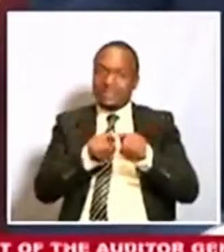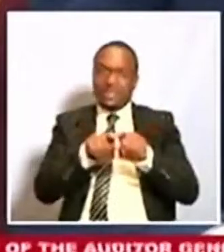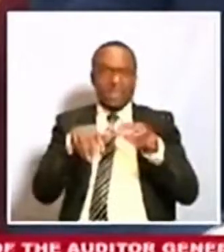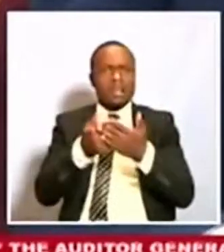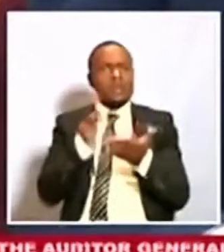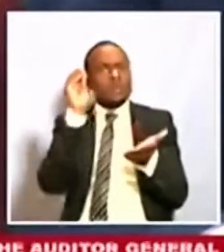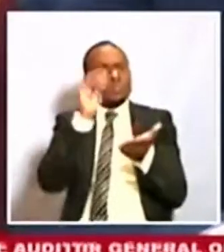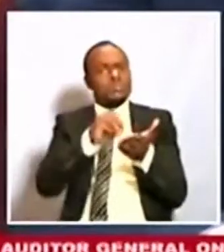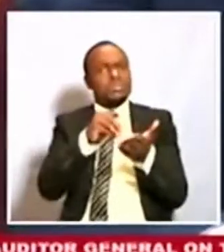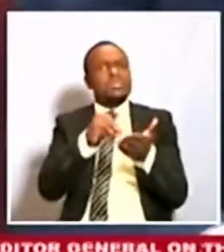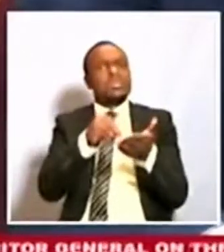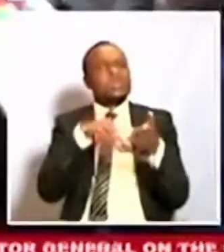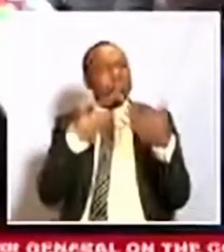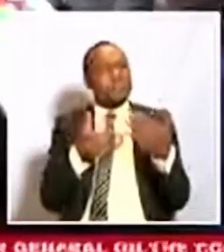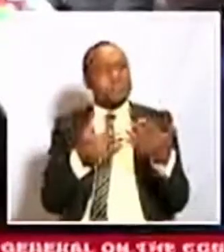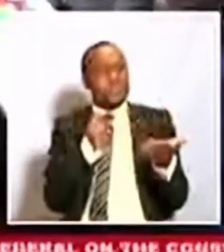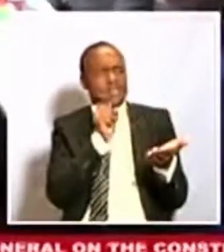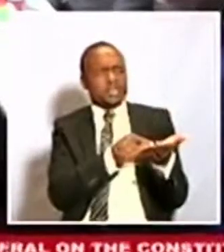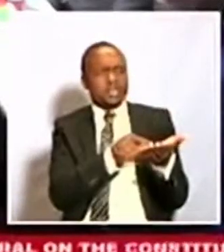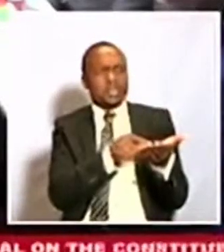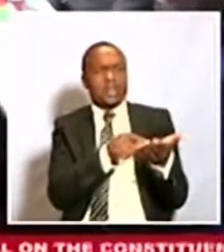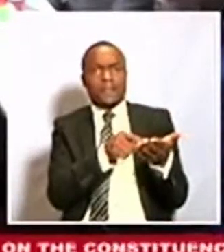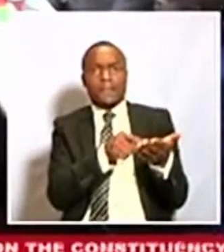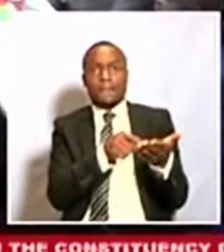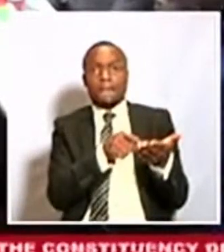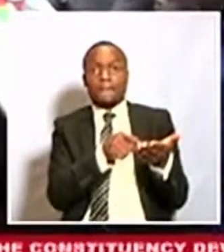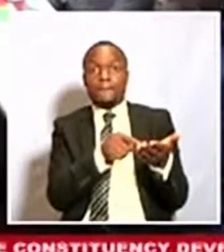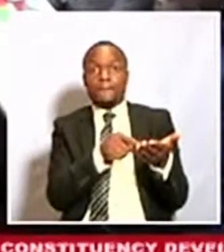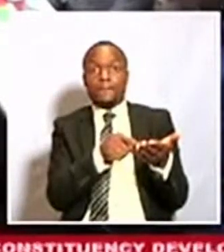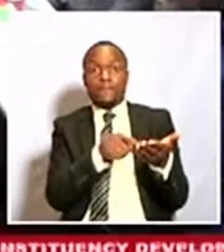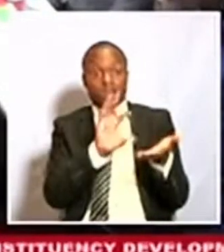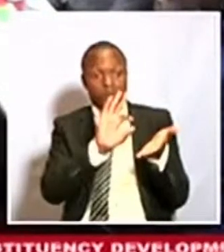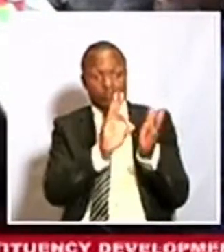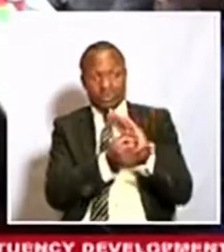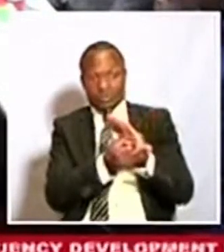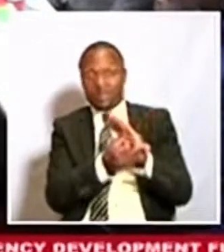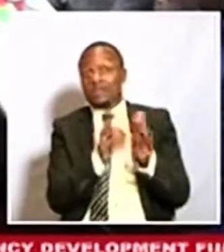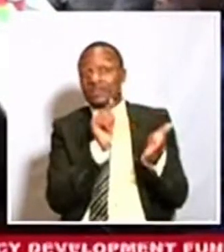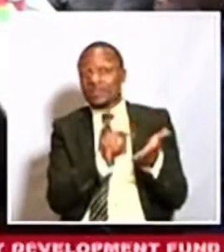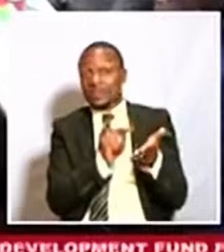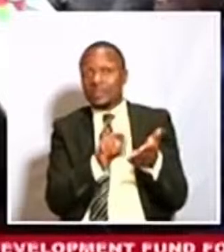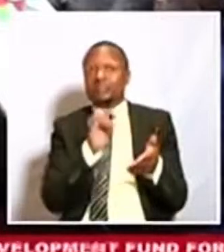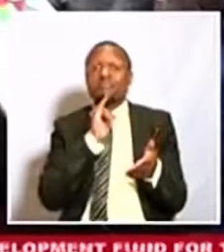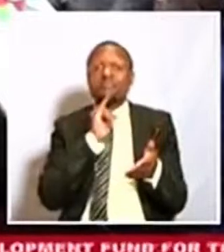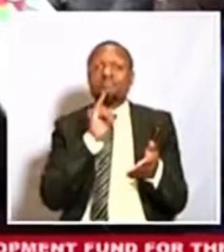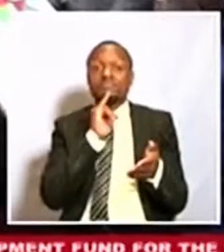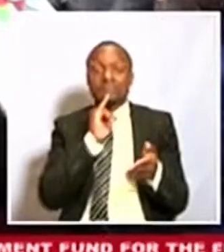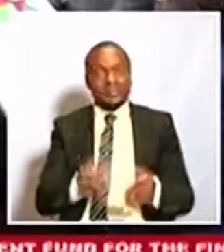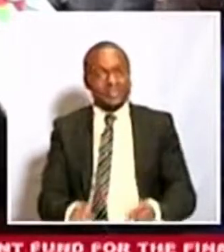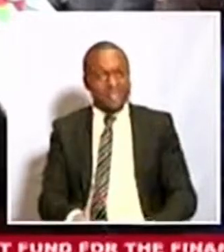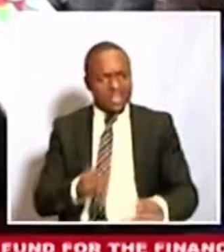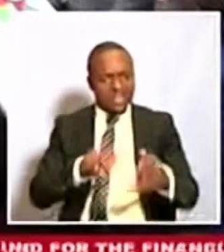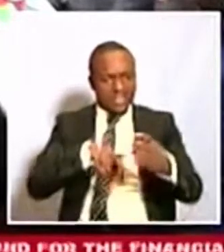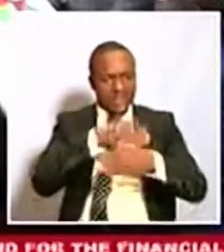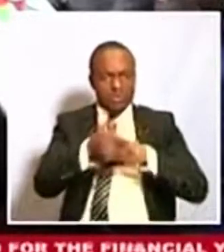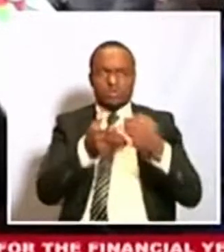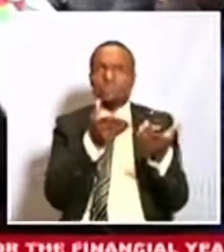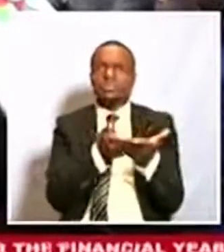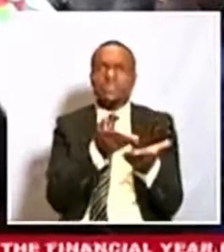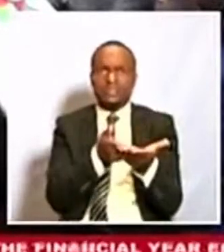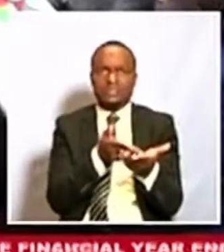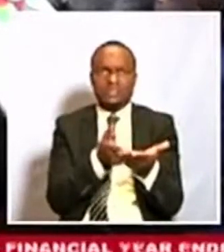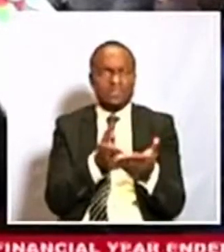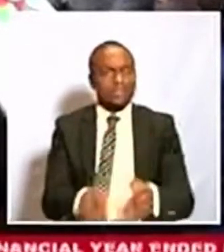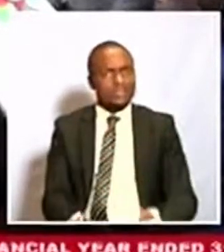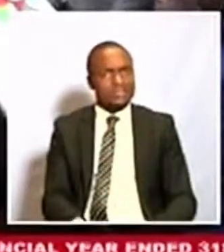put documents? Here is a box file. It has come from Isoka. Then out of these,